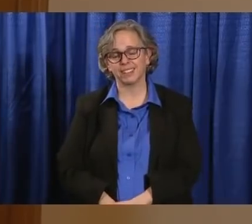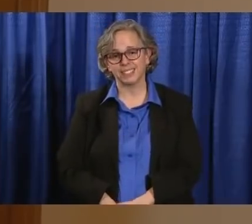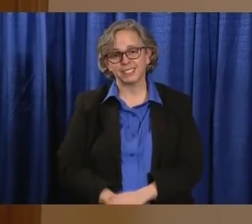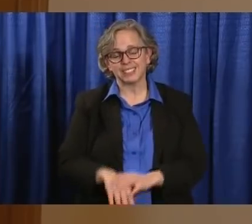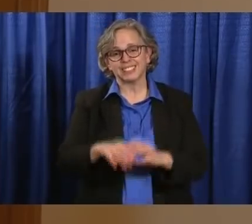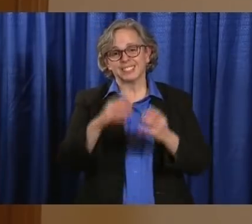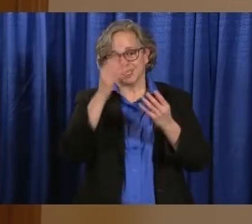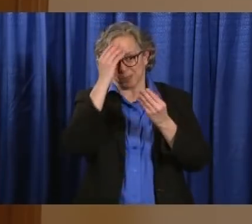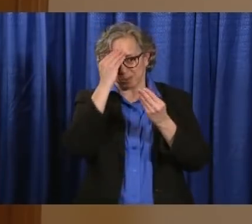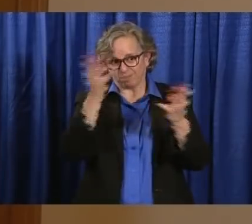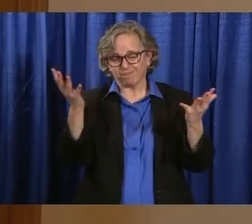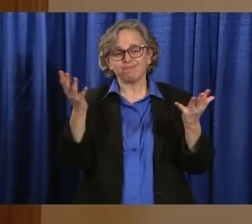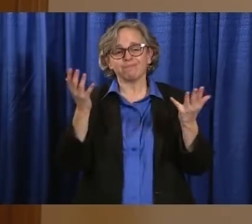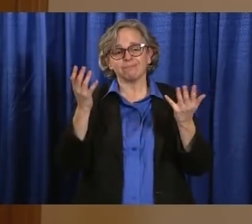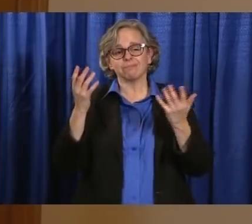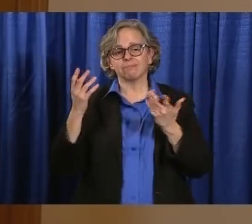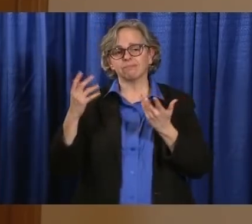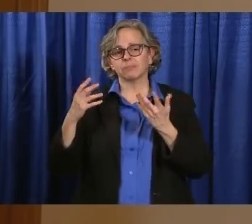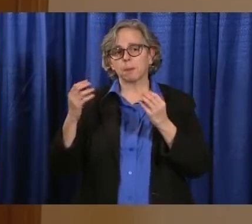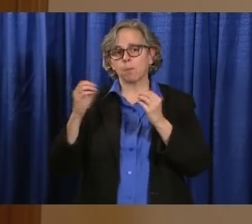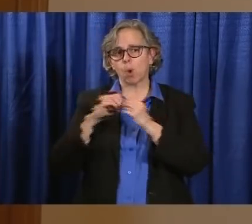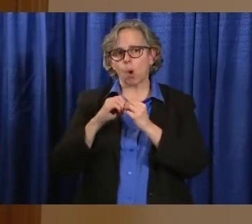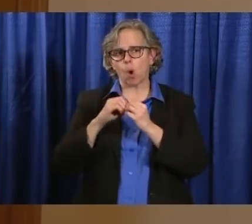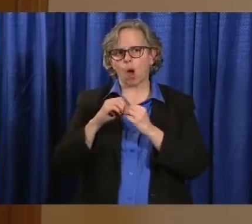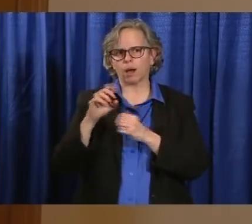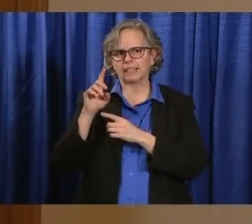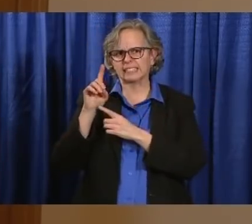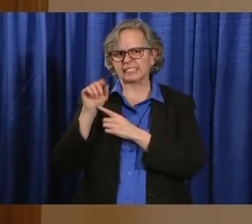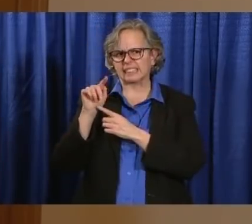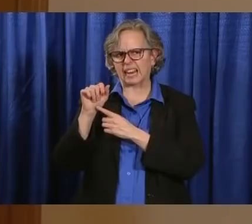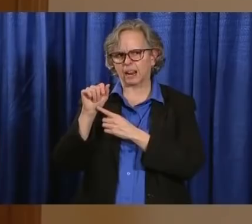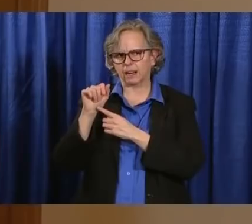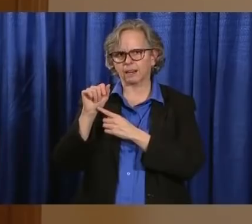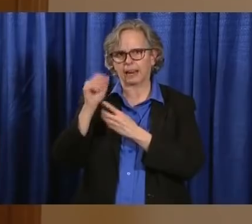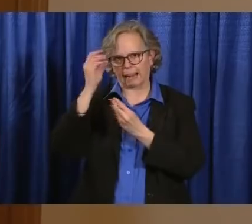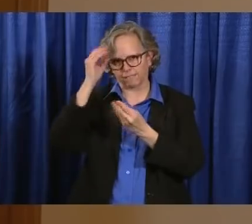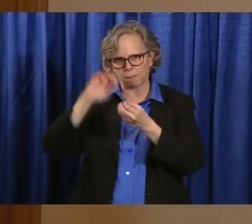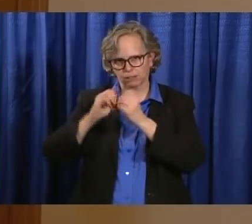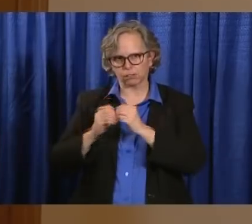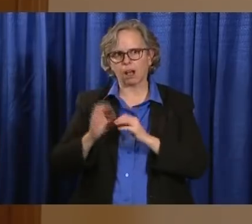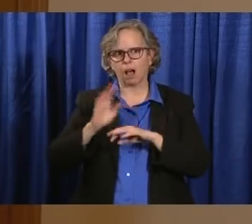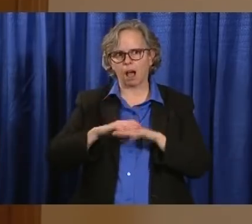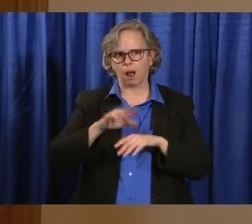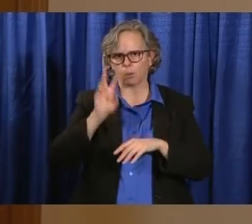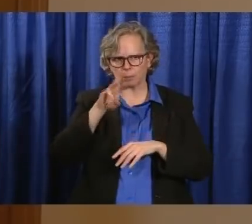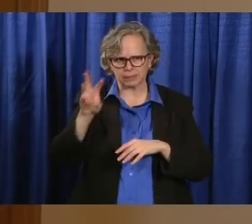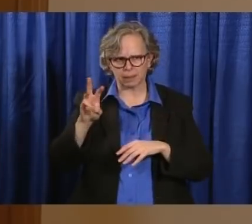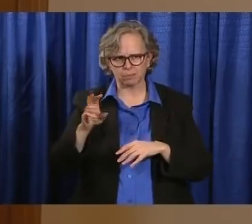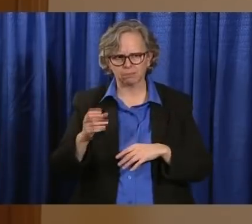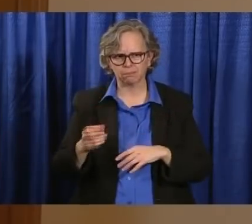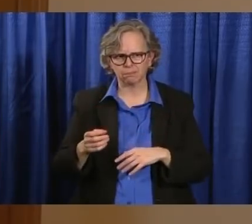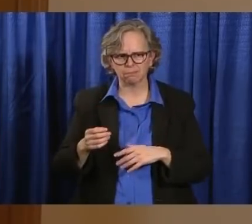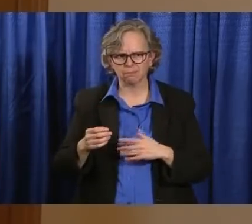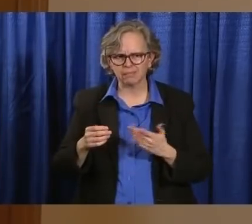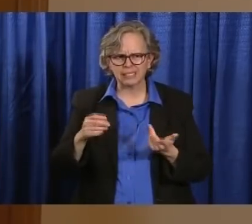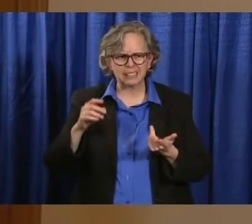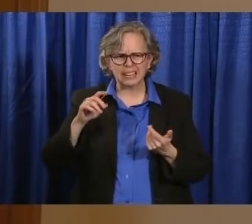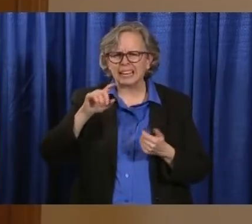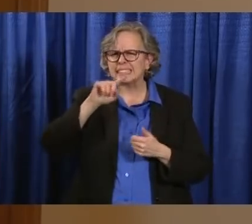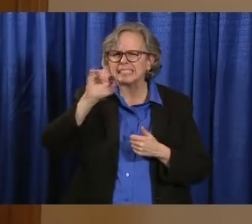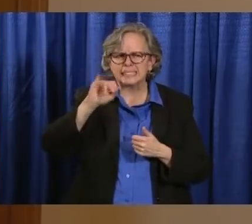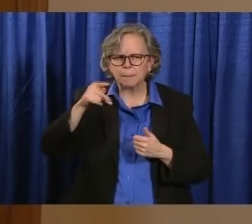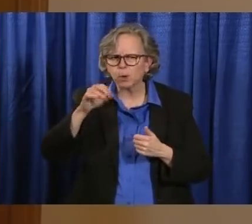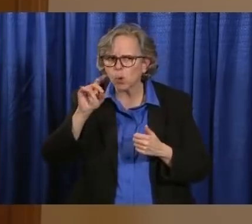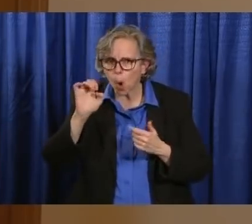One of the things that we've had a lot of questions about is zip code data. Could we do our cases by zip code? And already